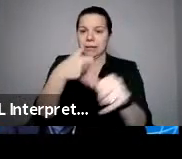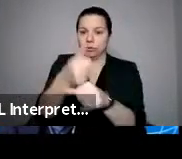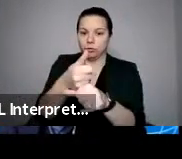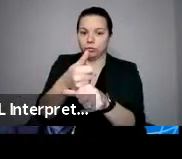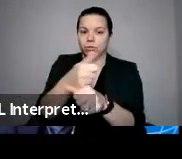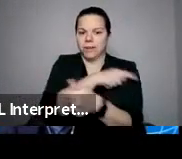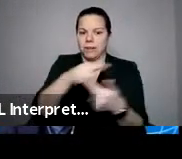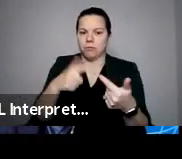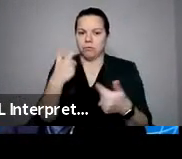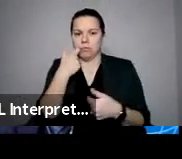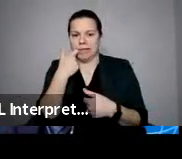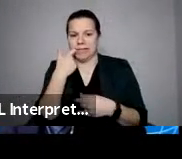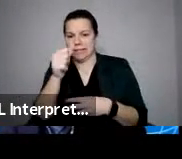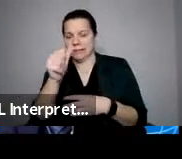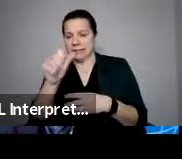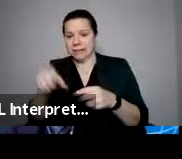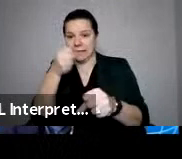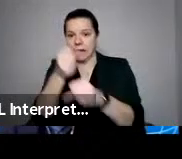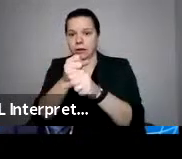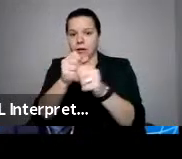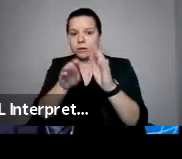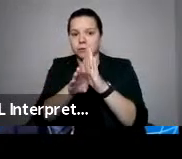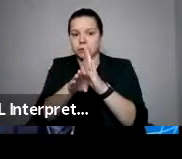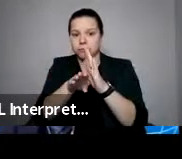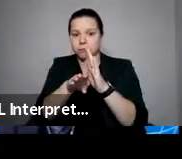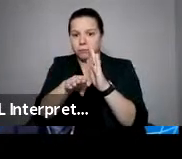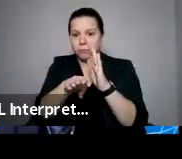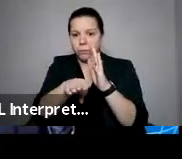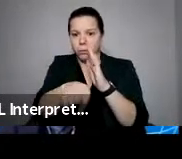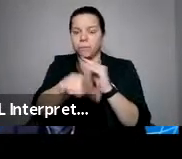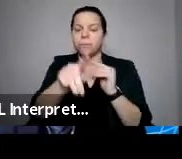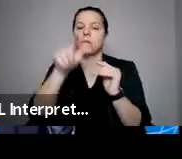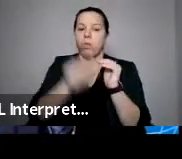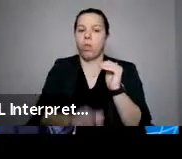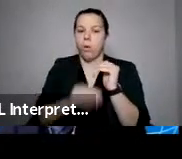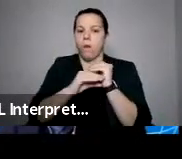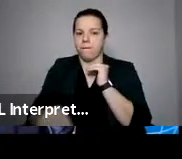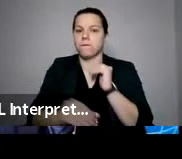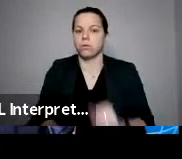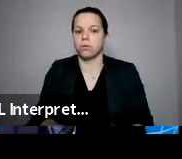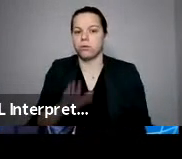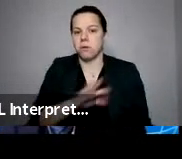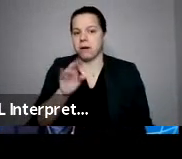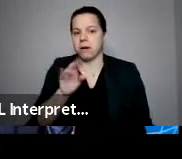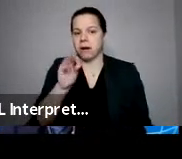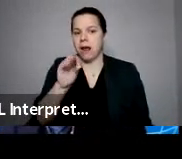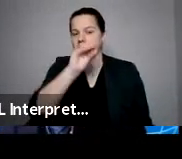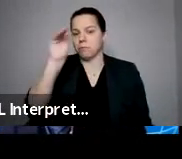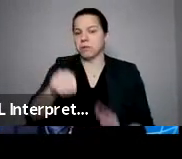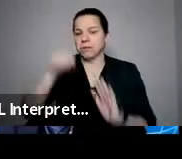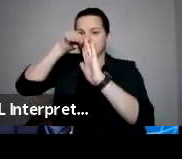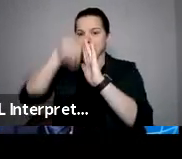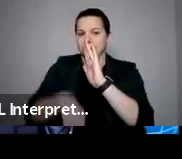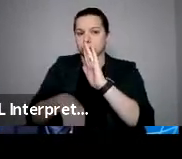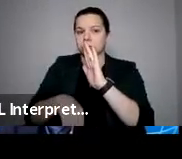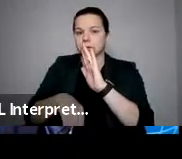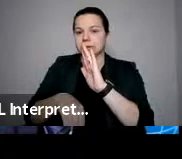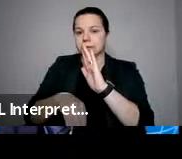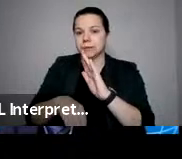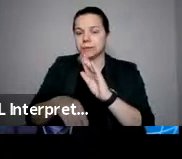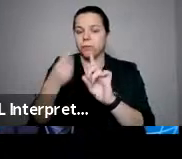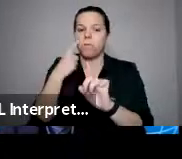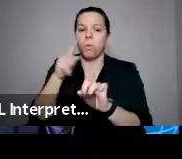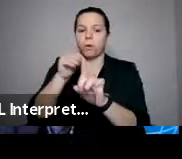last decade has been fairly constant at a lower level, roughly 90% decrease in community noise